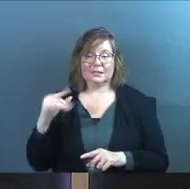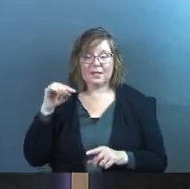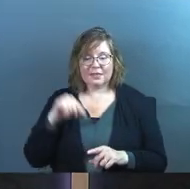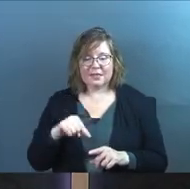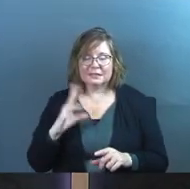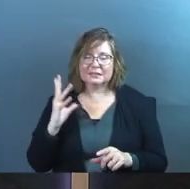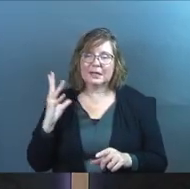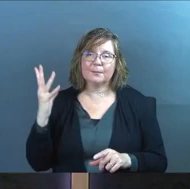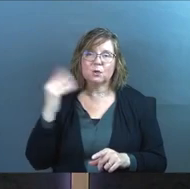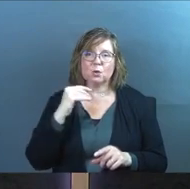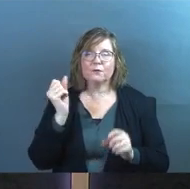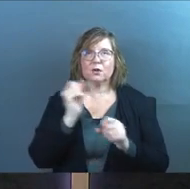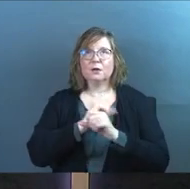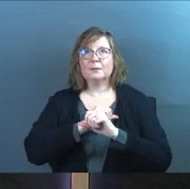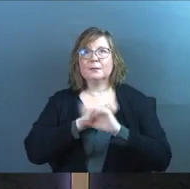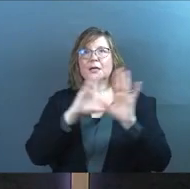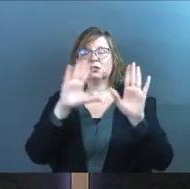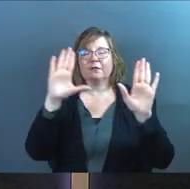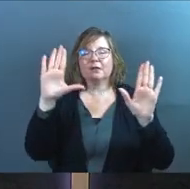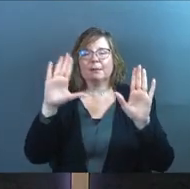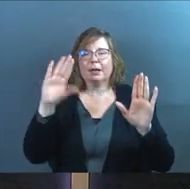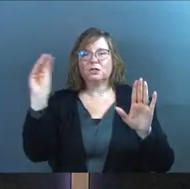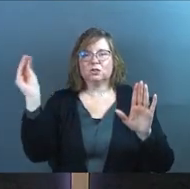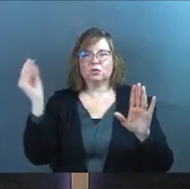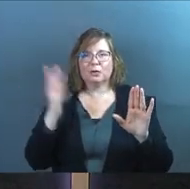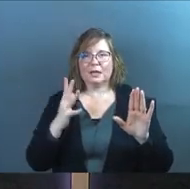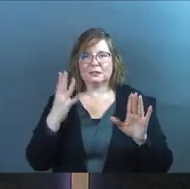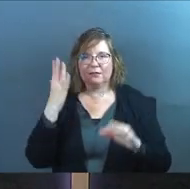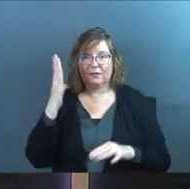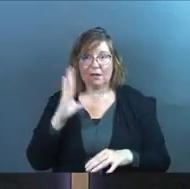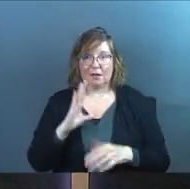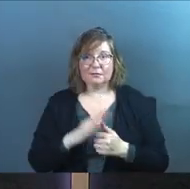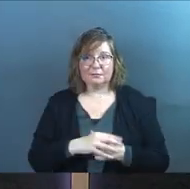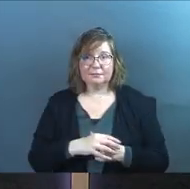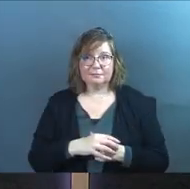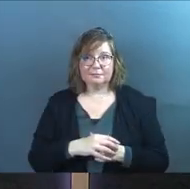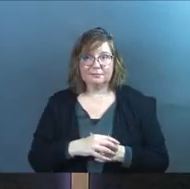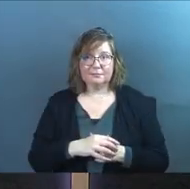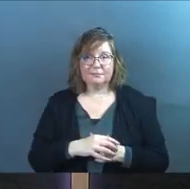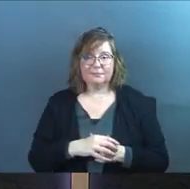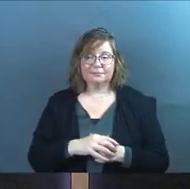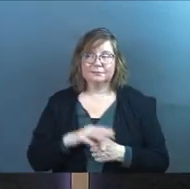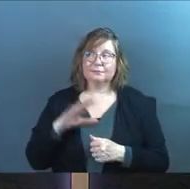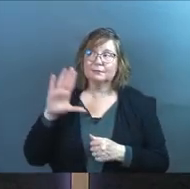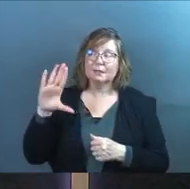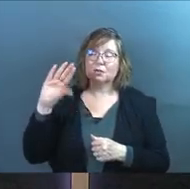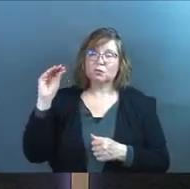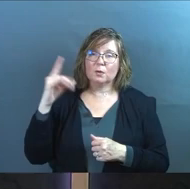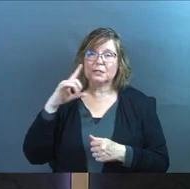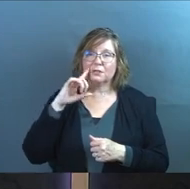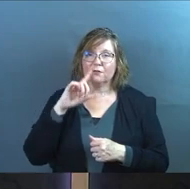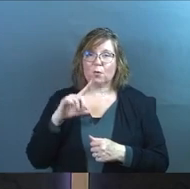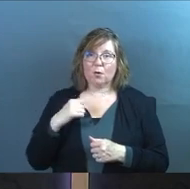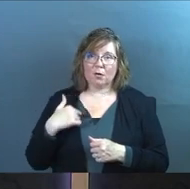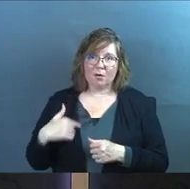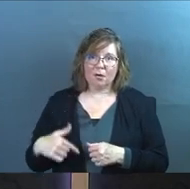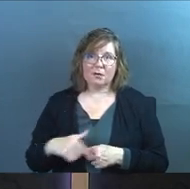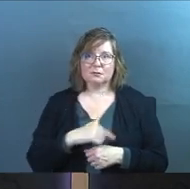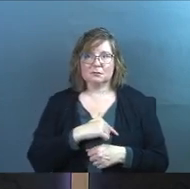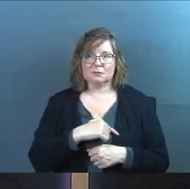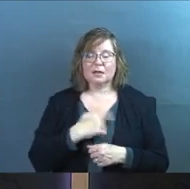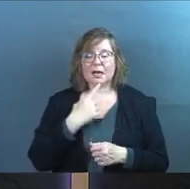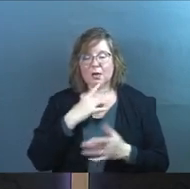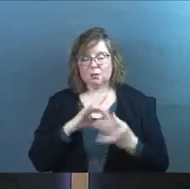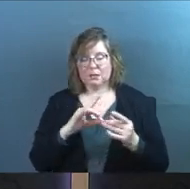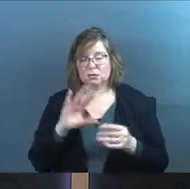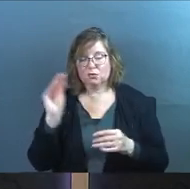This is a beautiful picture of the amazing grace of God. His grace for us. And